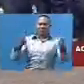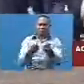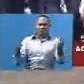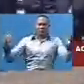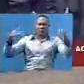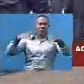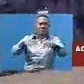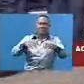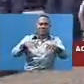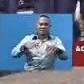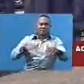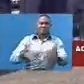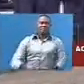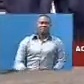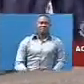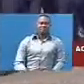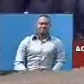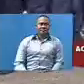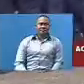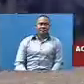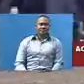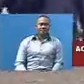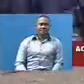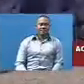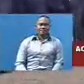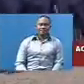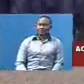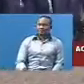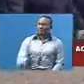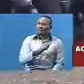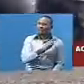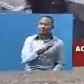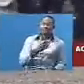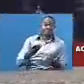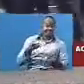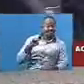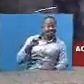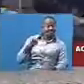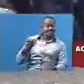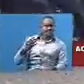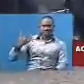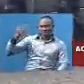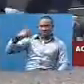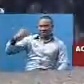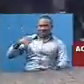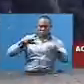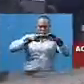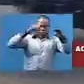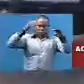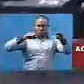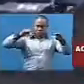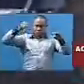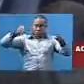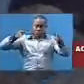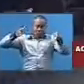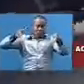a mock performance of their functions. The formed police unit is a rebranded version of the old armored car squadron.